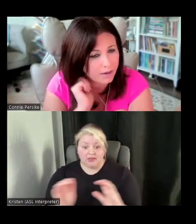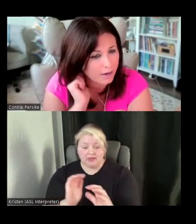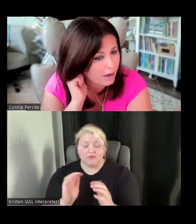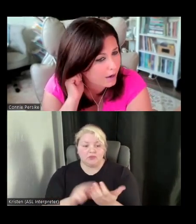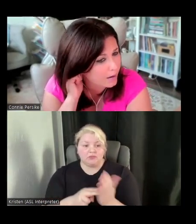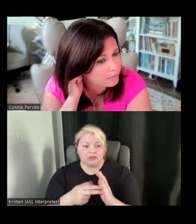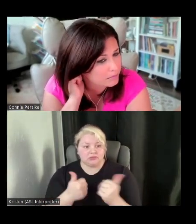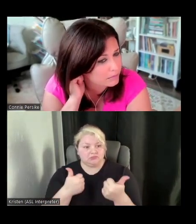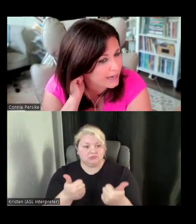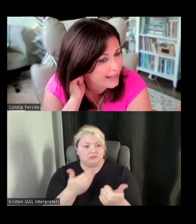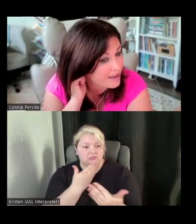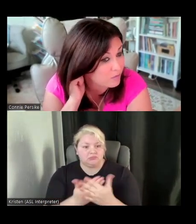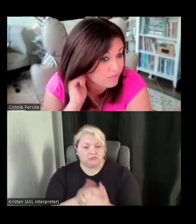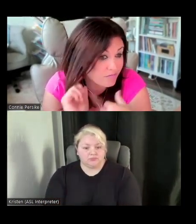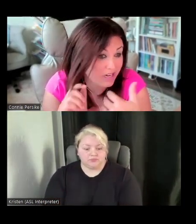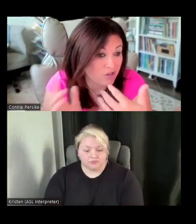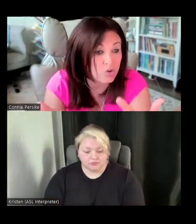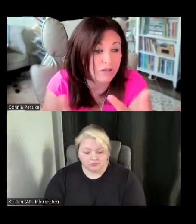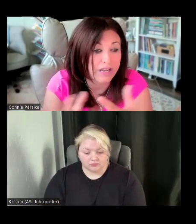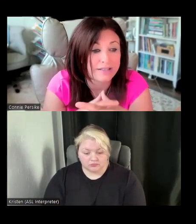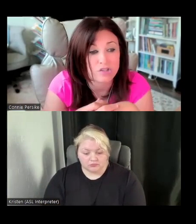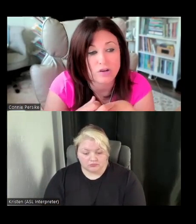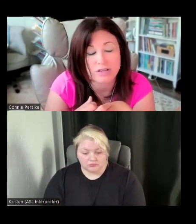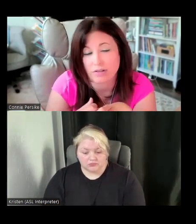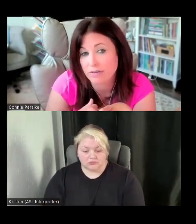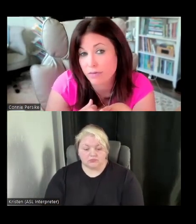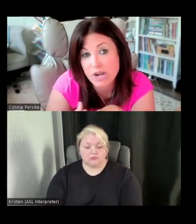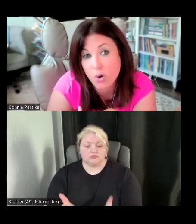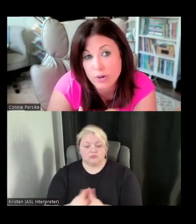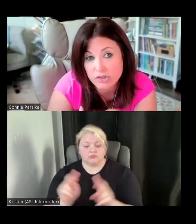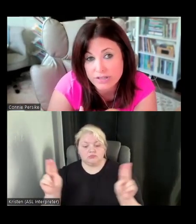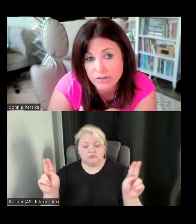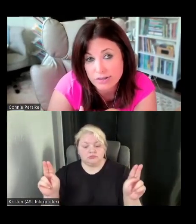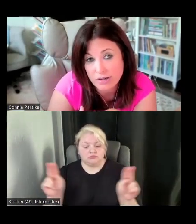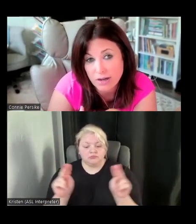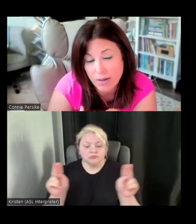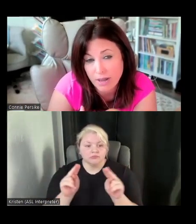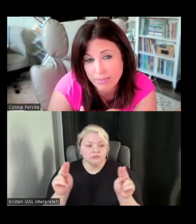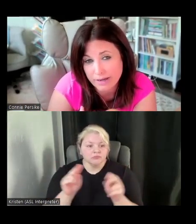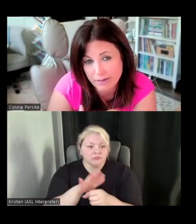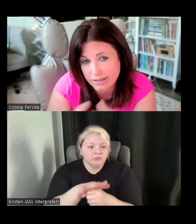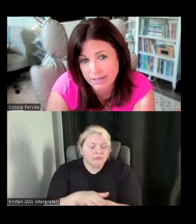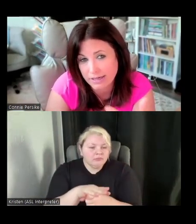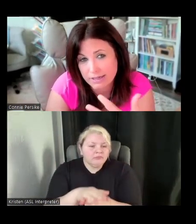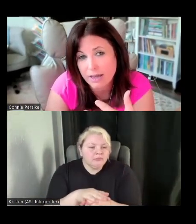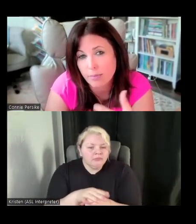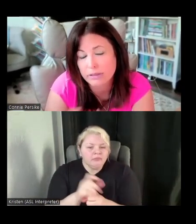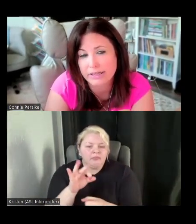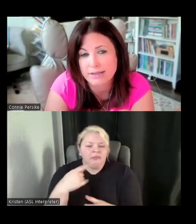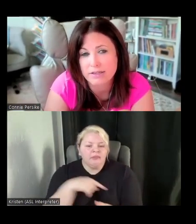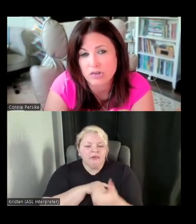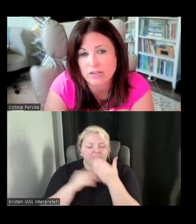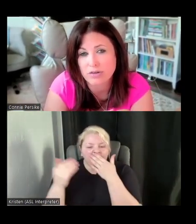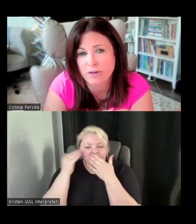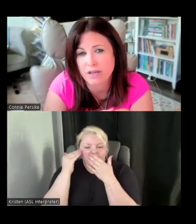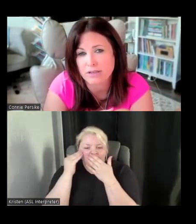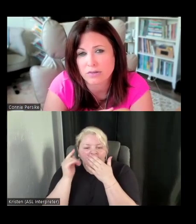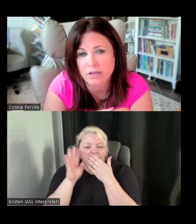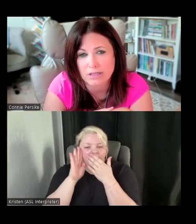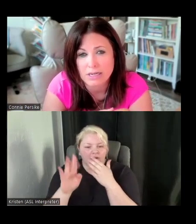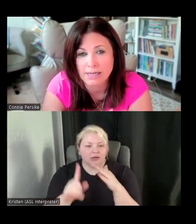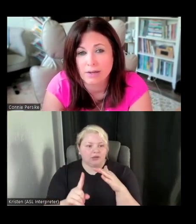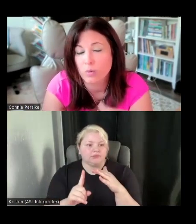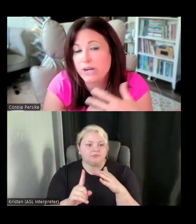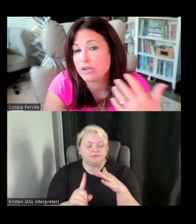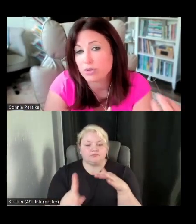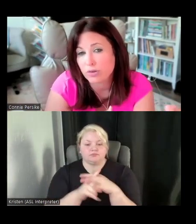better. And then we can neutralize the stressor. If we know a stressor is going to come up, like let's say an assembly is a stressor for that